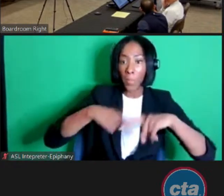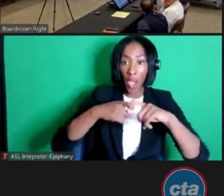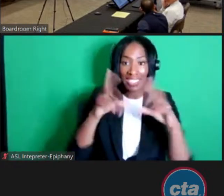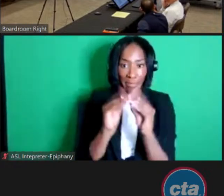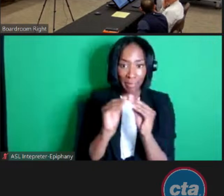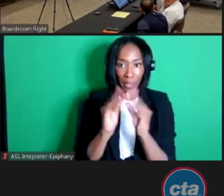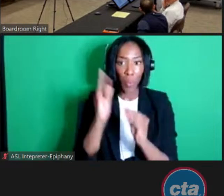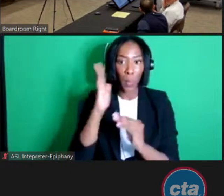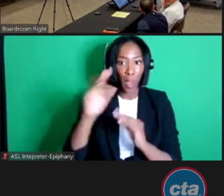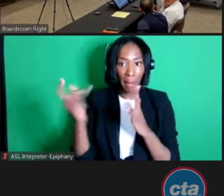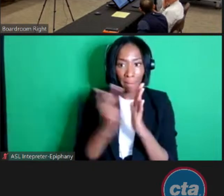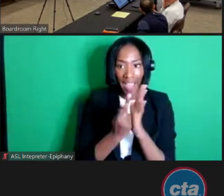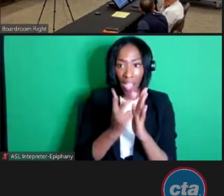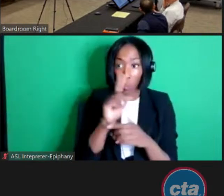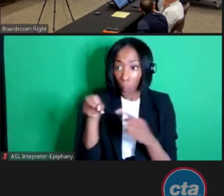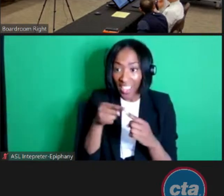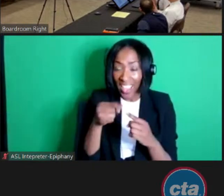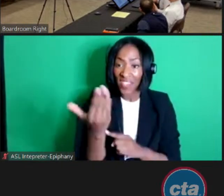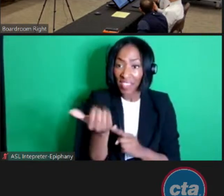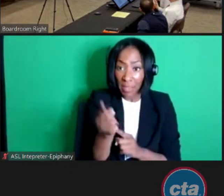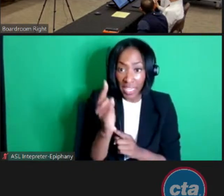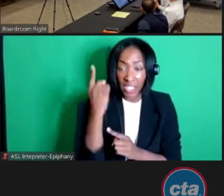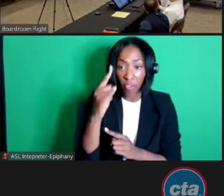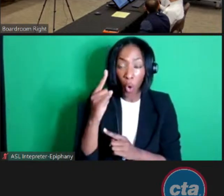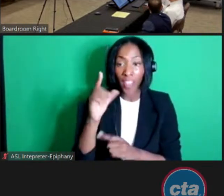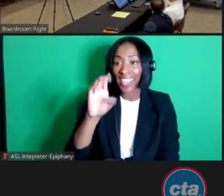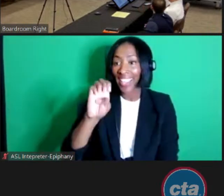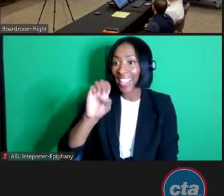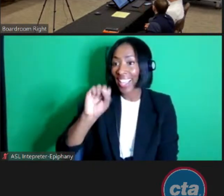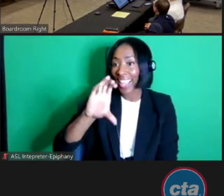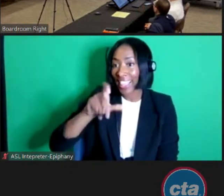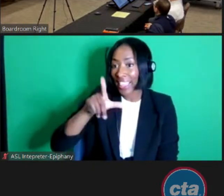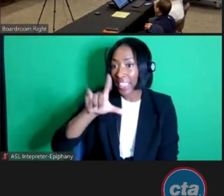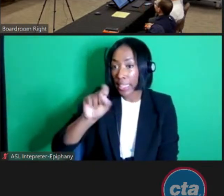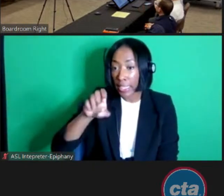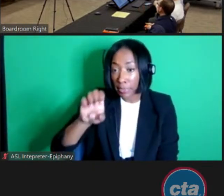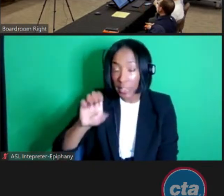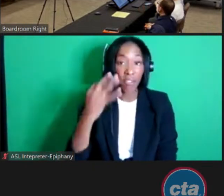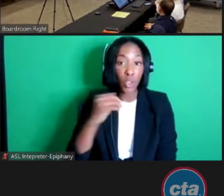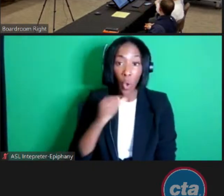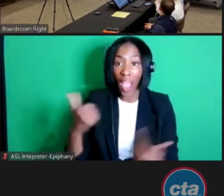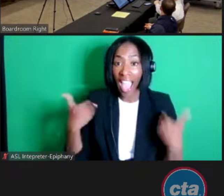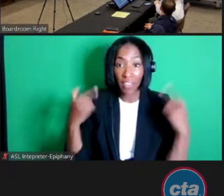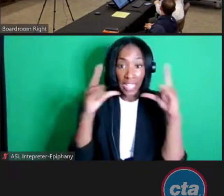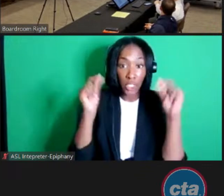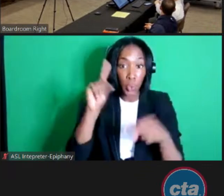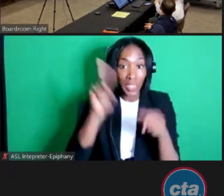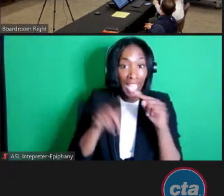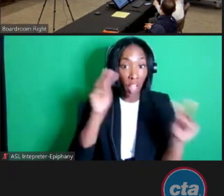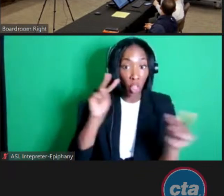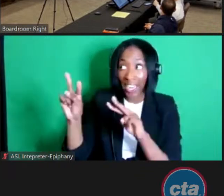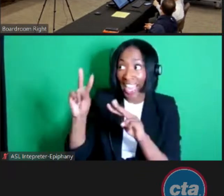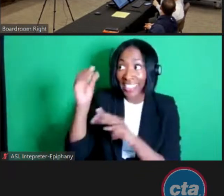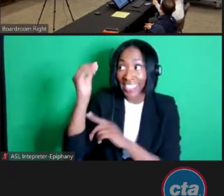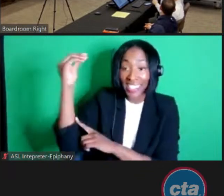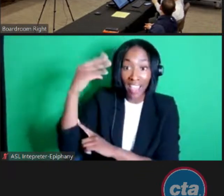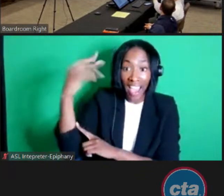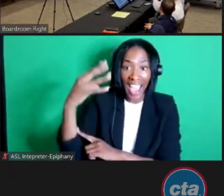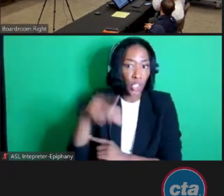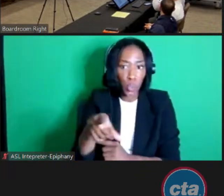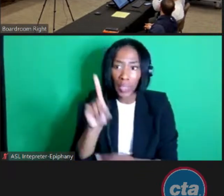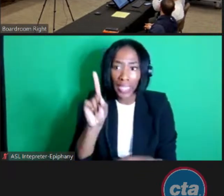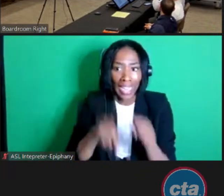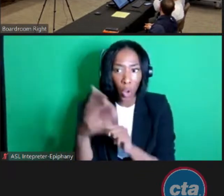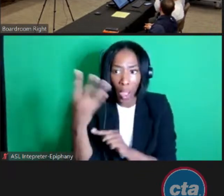come back in 15 minutes for the eclipse. If you do not have glasses with you, you cannot look at the sun. I need you not to go outside. We